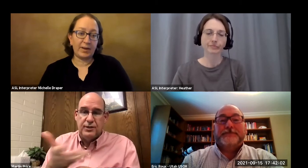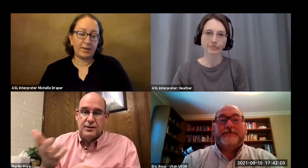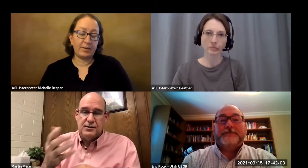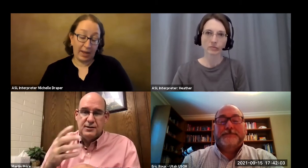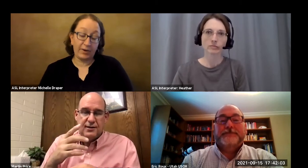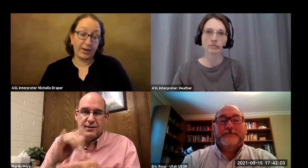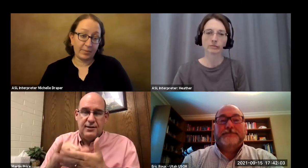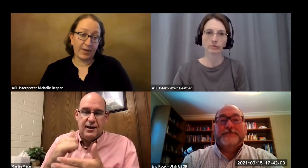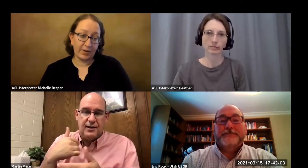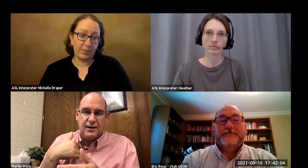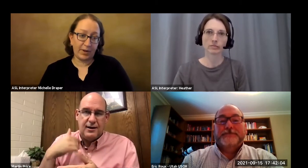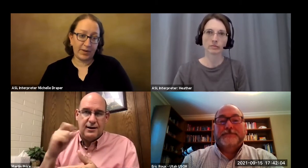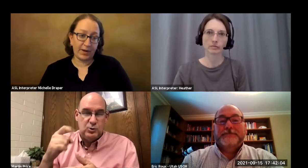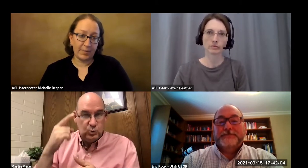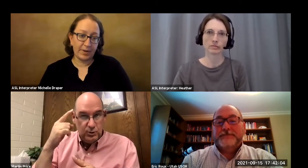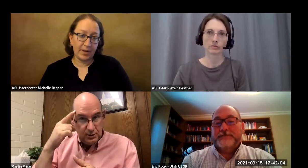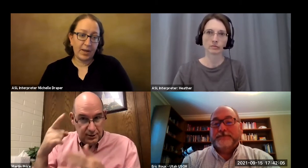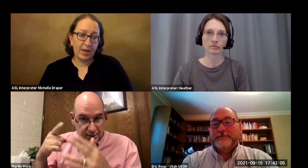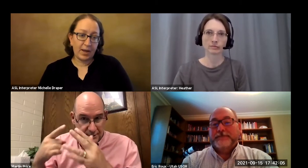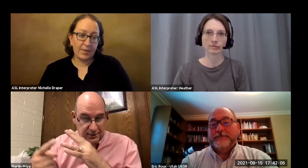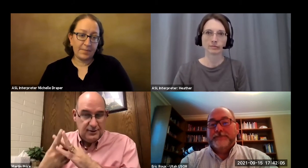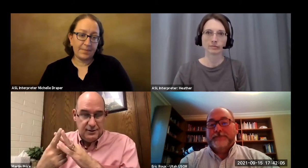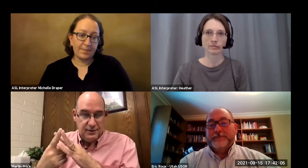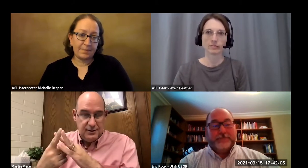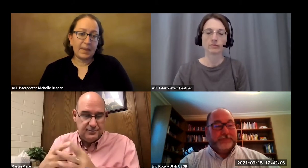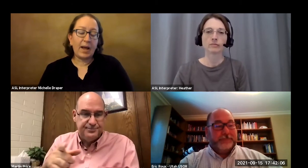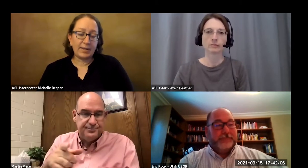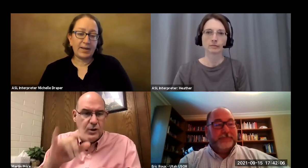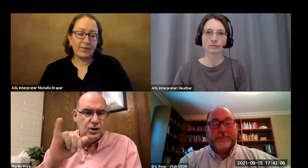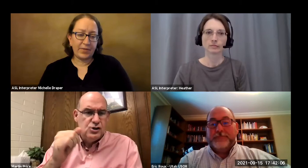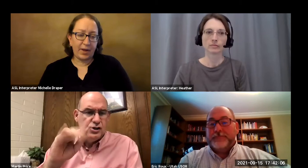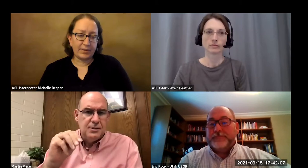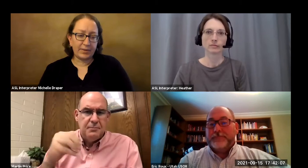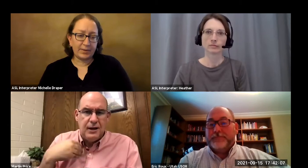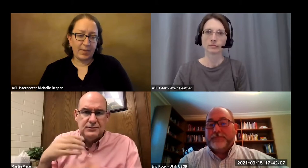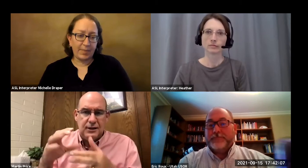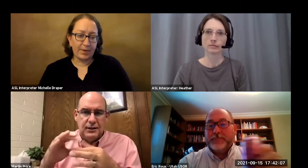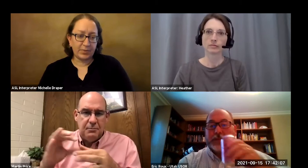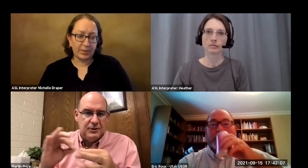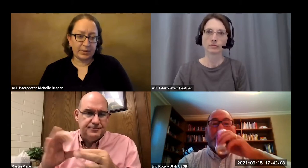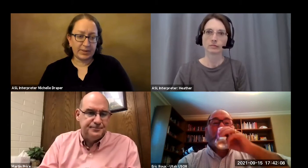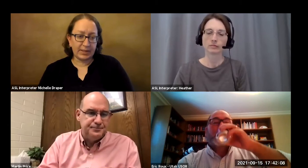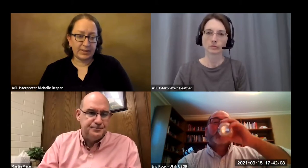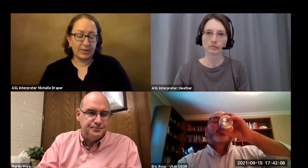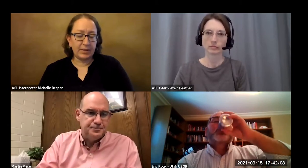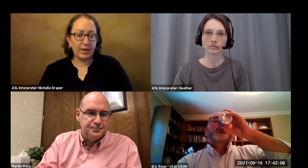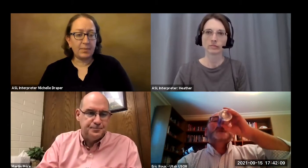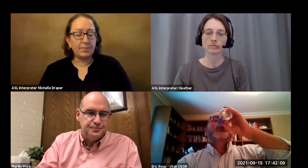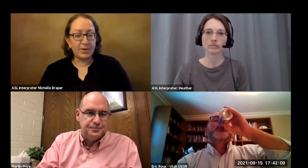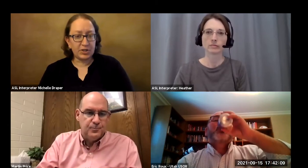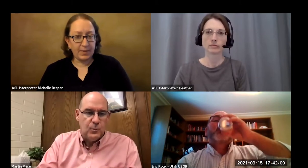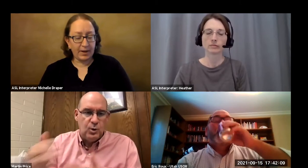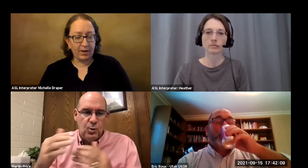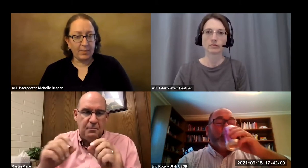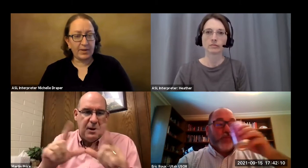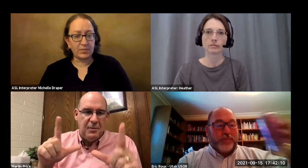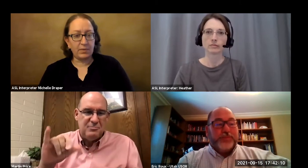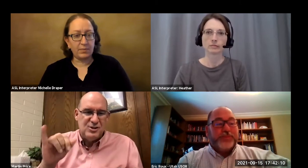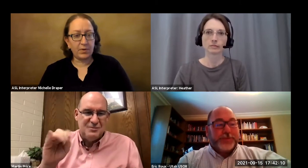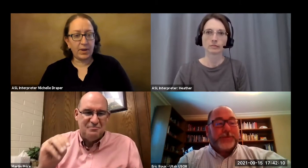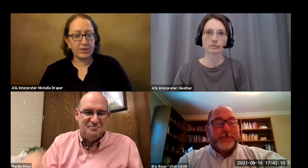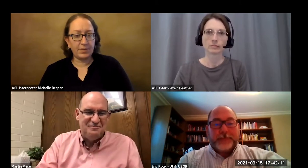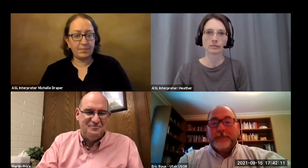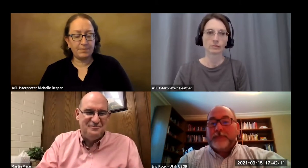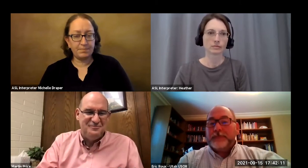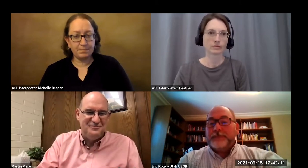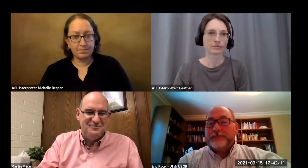Thank you, Eric. I'm glad that you brought that up. I did have a thought come up as you were discussing, but Jim had a comment as